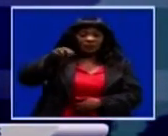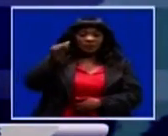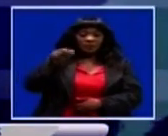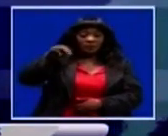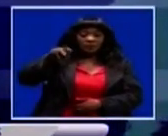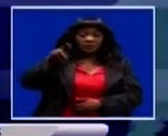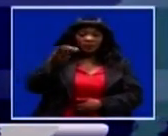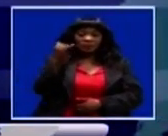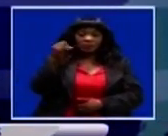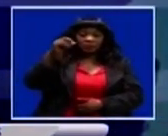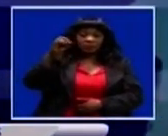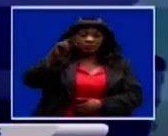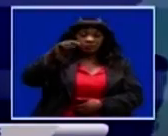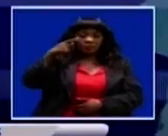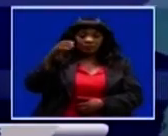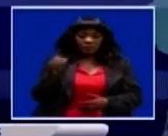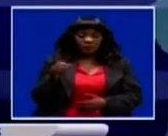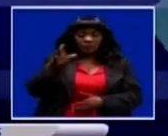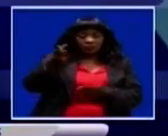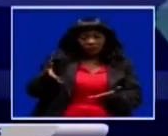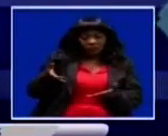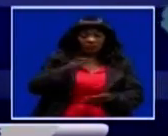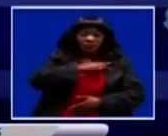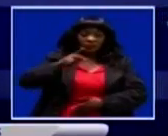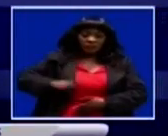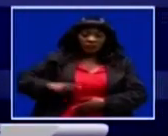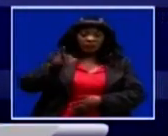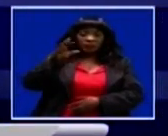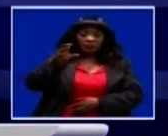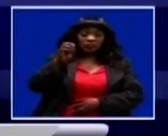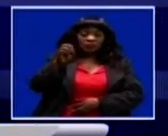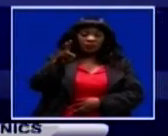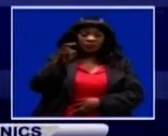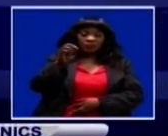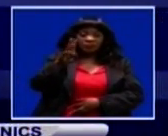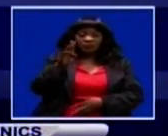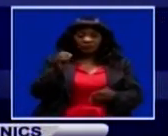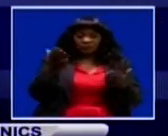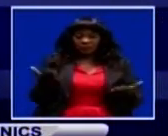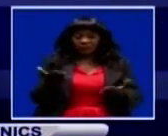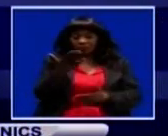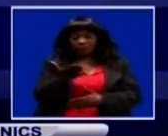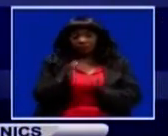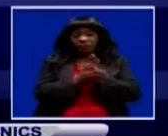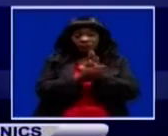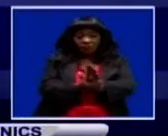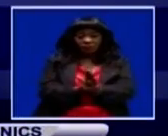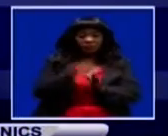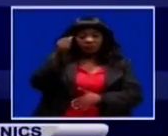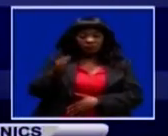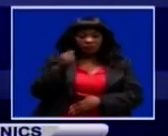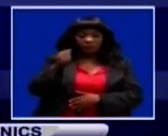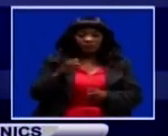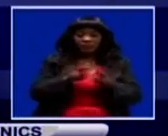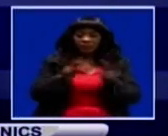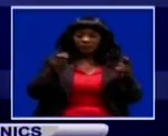the Chewa Kingdom in Zambia. Minister of Housing and Infrastructure Development, Rona Chitotela, says the initiative by the chief is